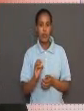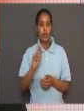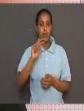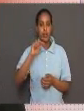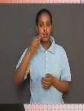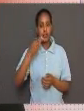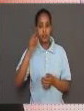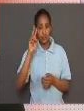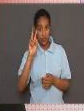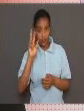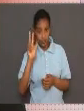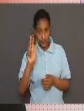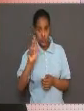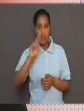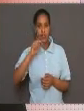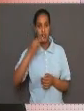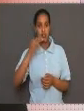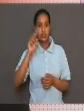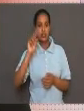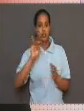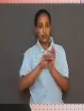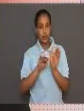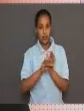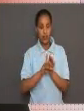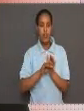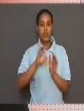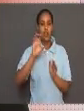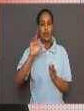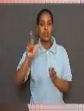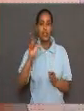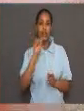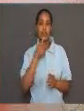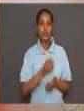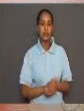ammonia to form ammonium salts of carboxylic acids.